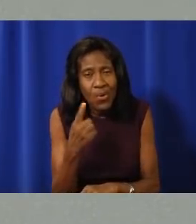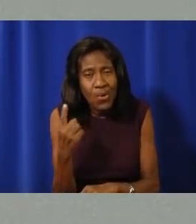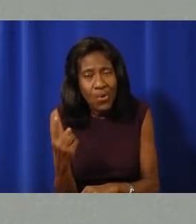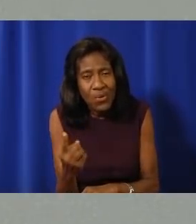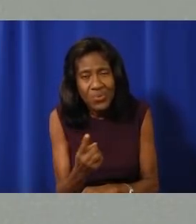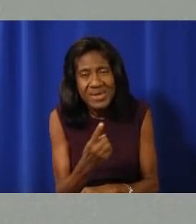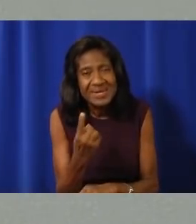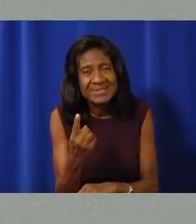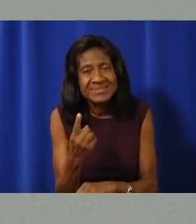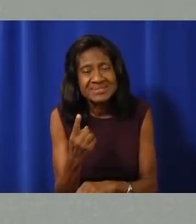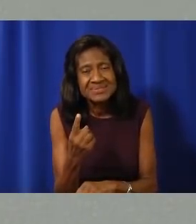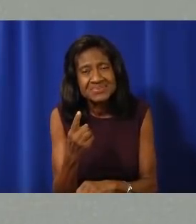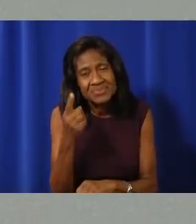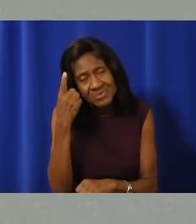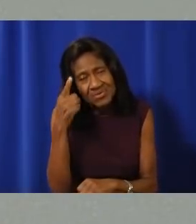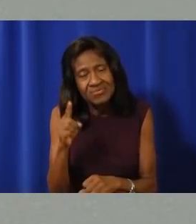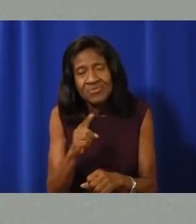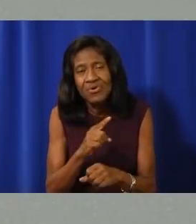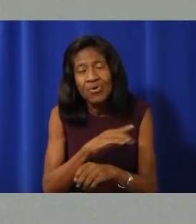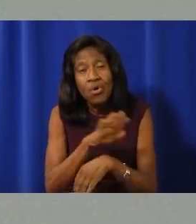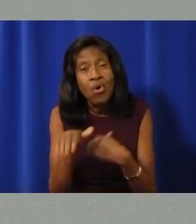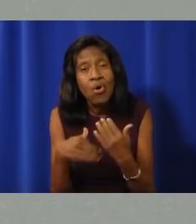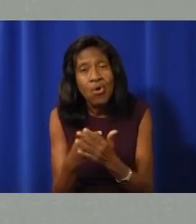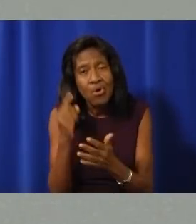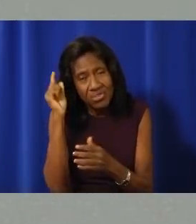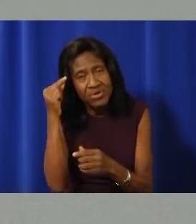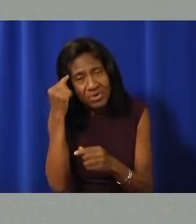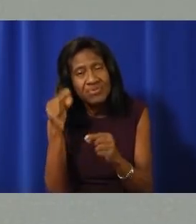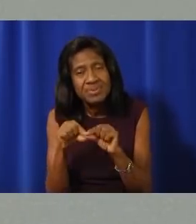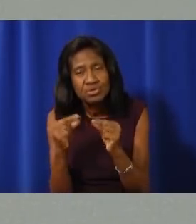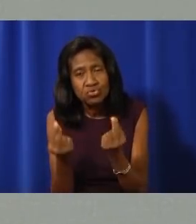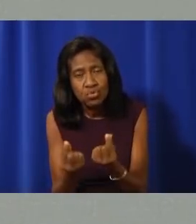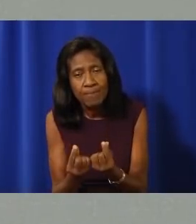for the former government as well.